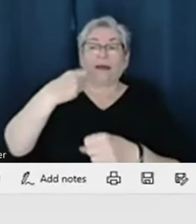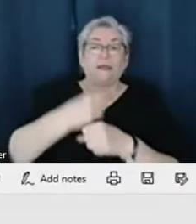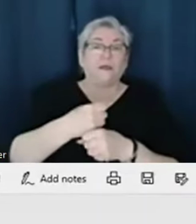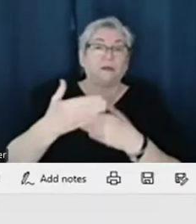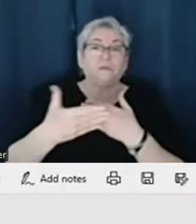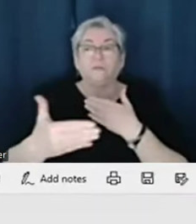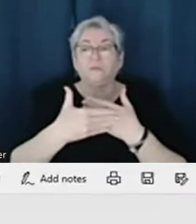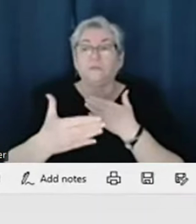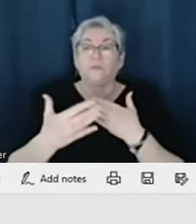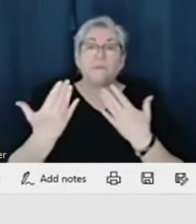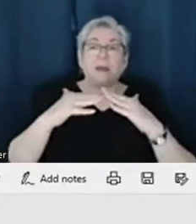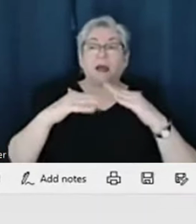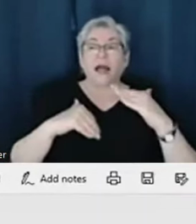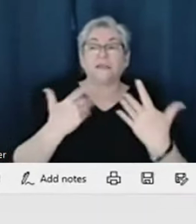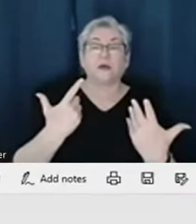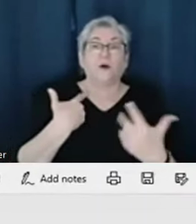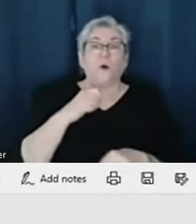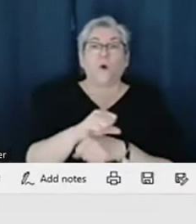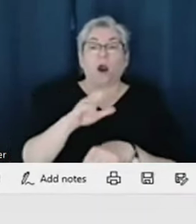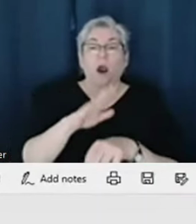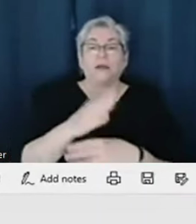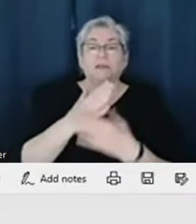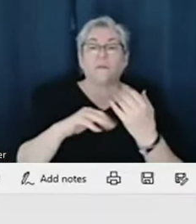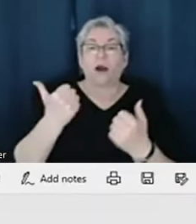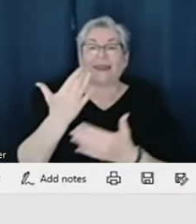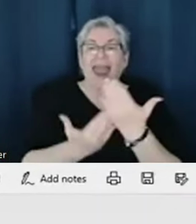on some more hands-on